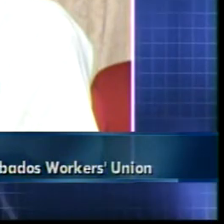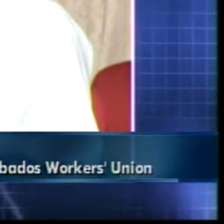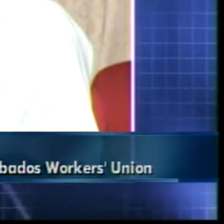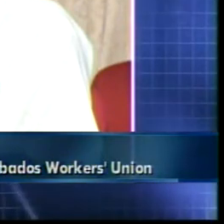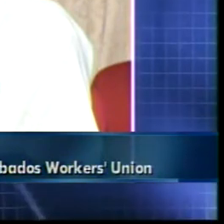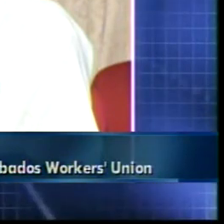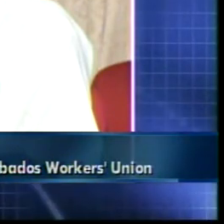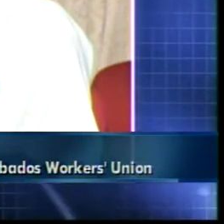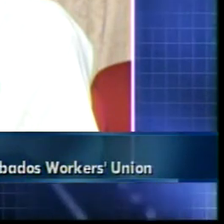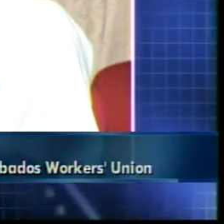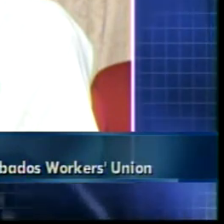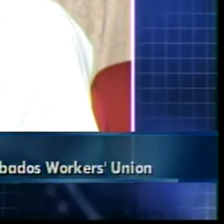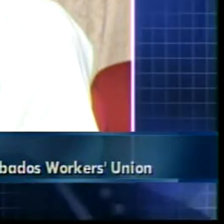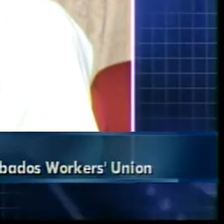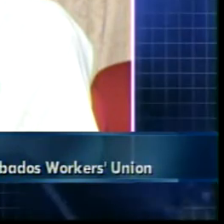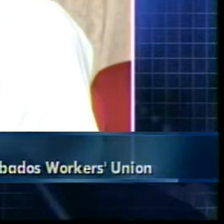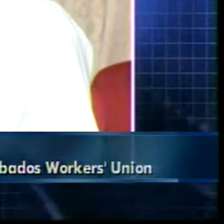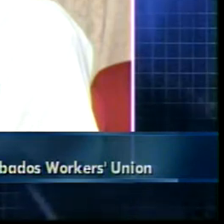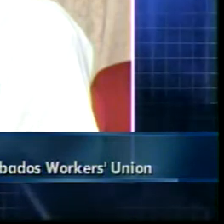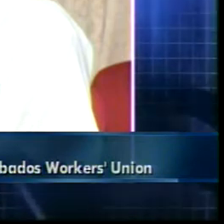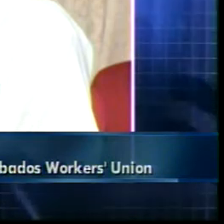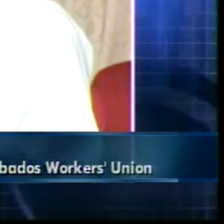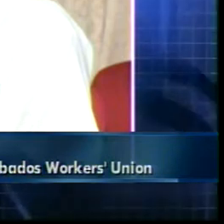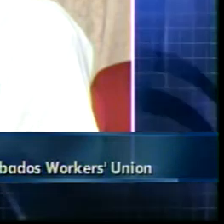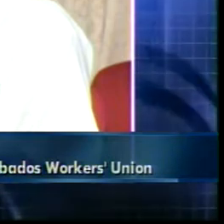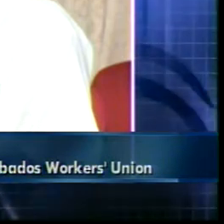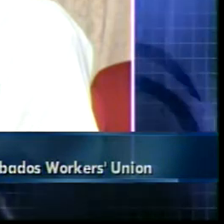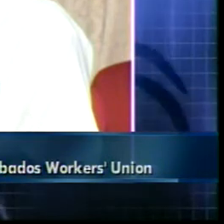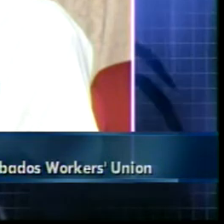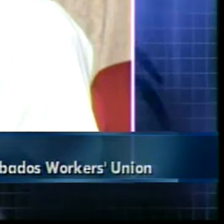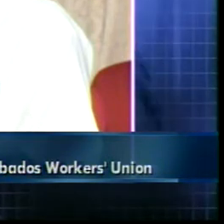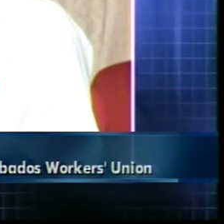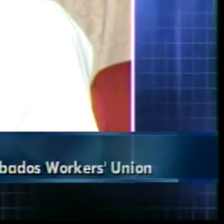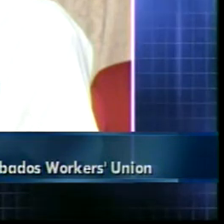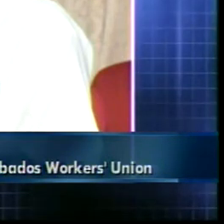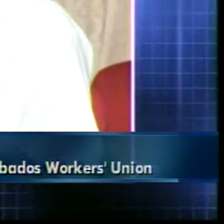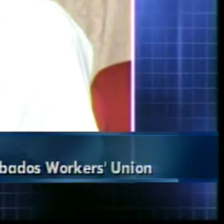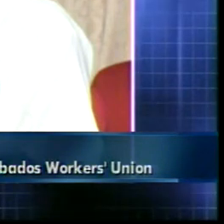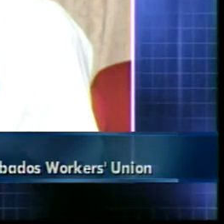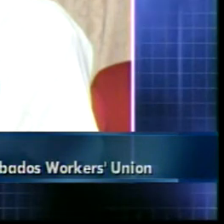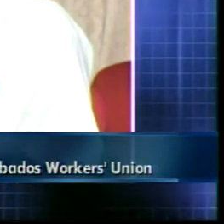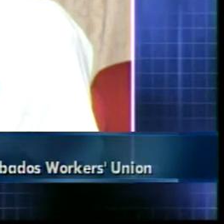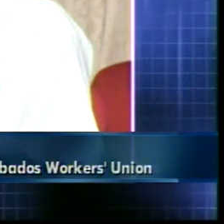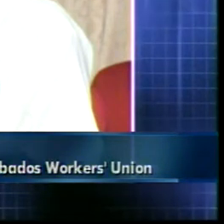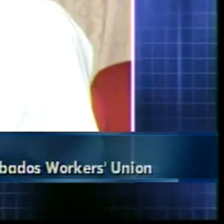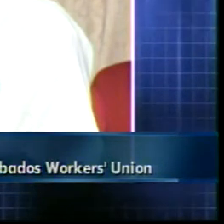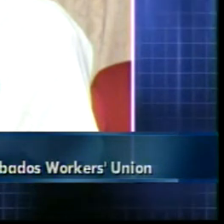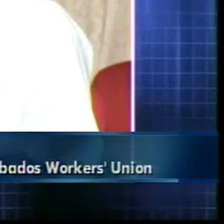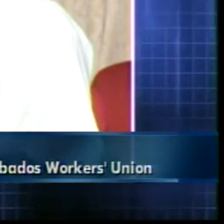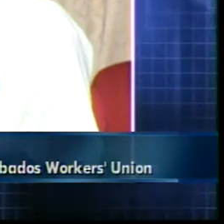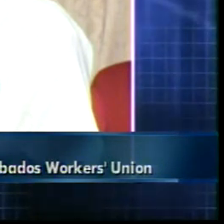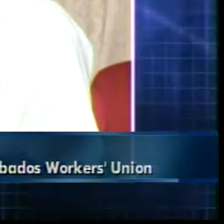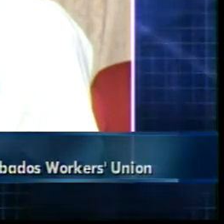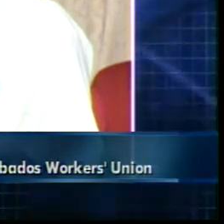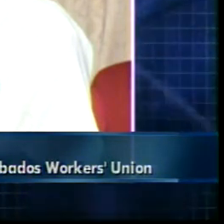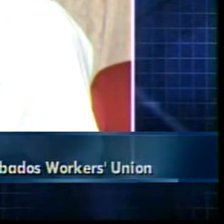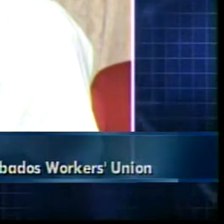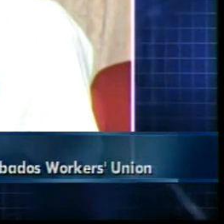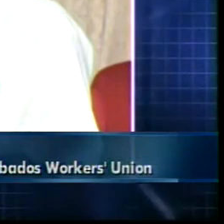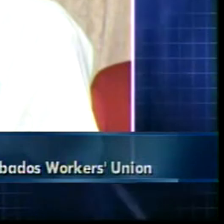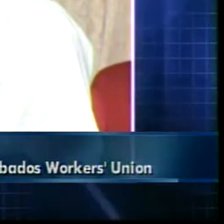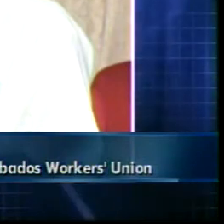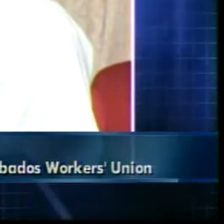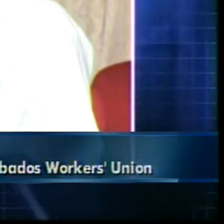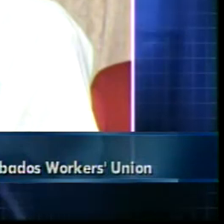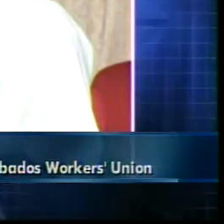of employment that have been given to us. We are studying those and we are putting together further proposals to